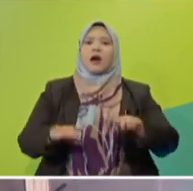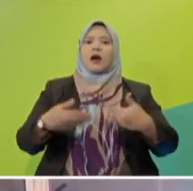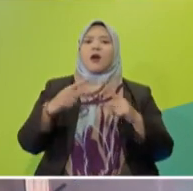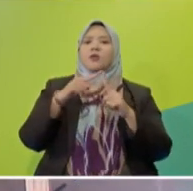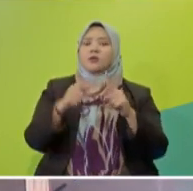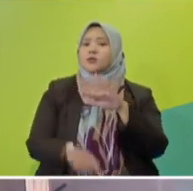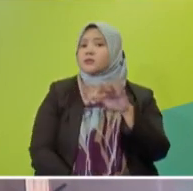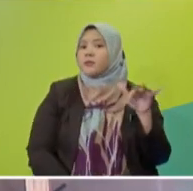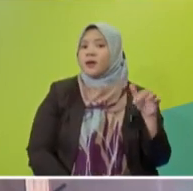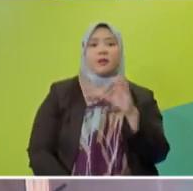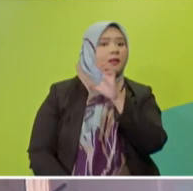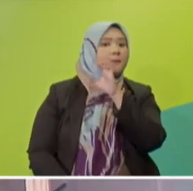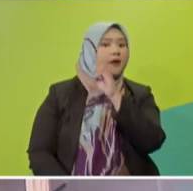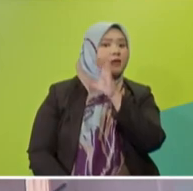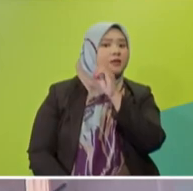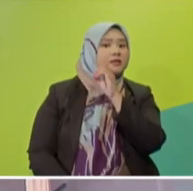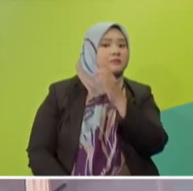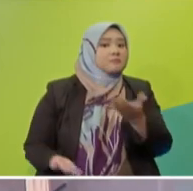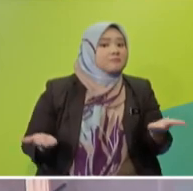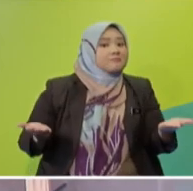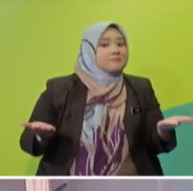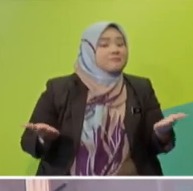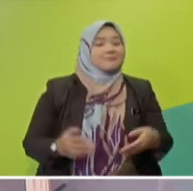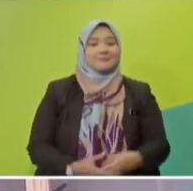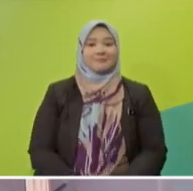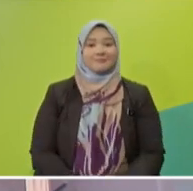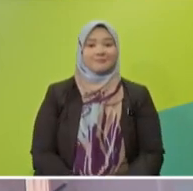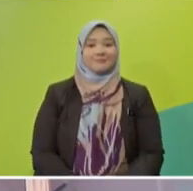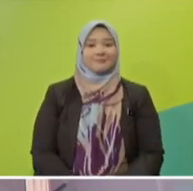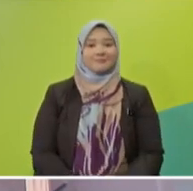The orange. Pear? The orange. Orange. How do you say it?